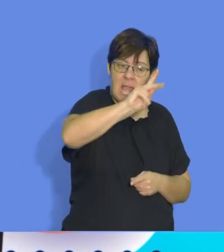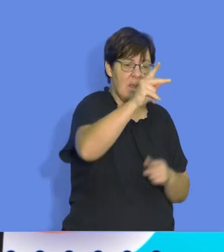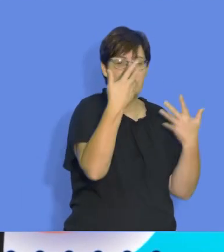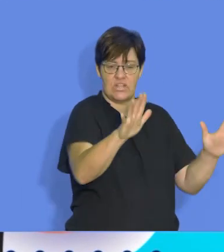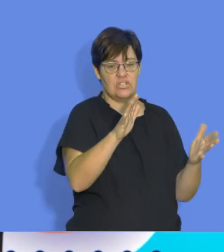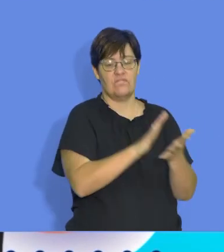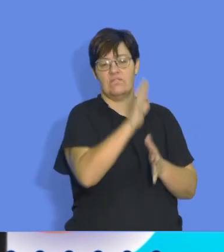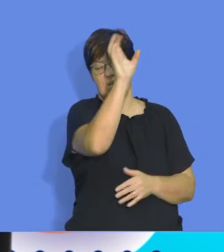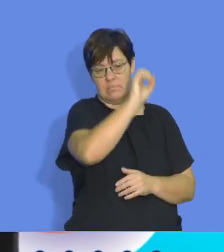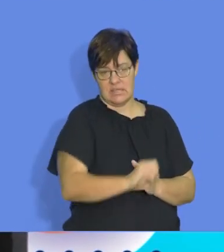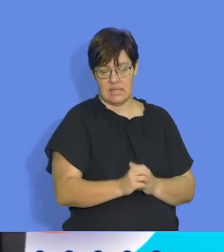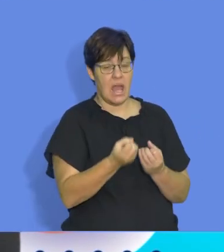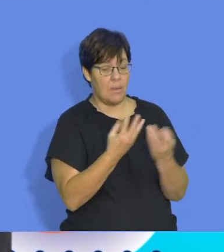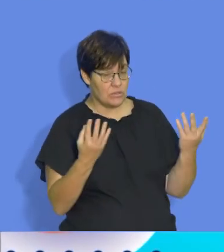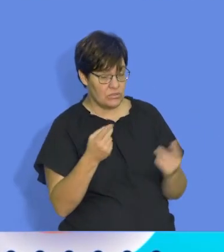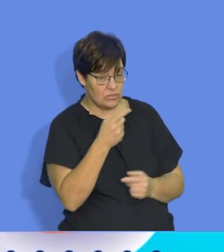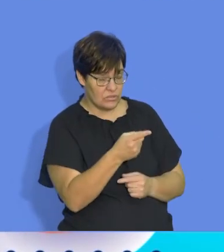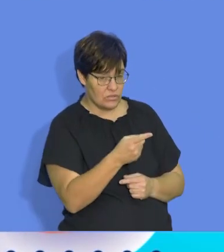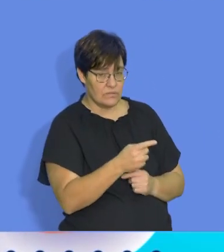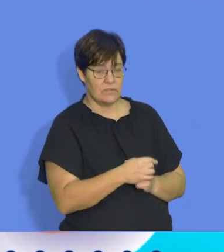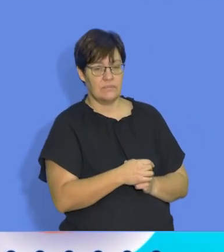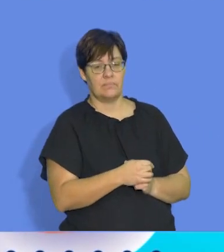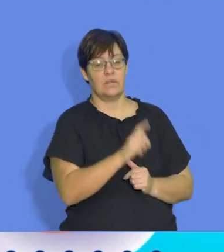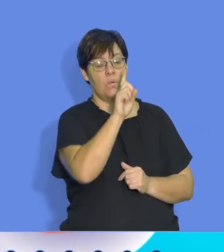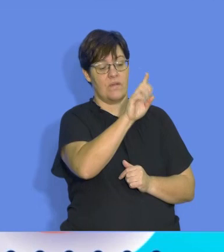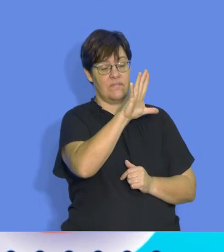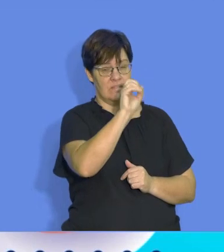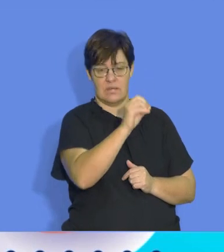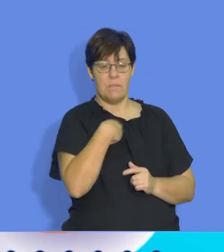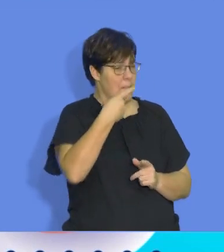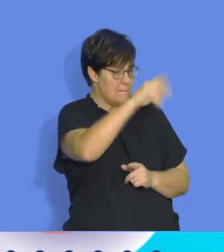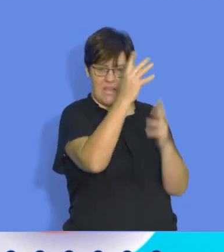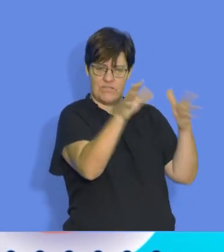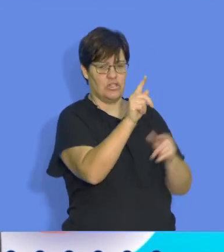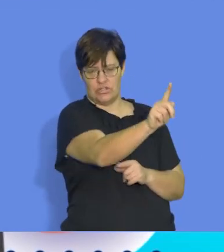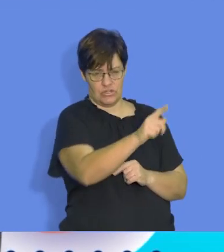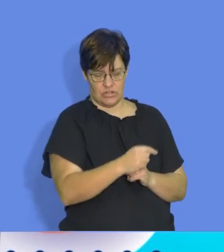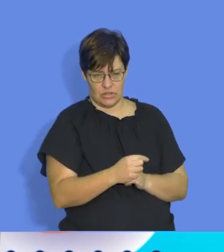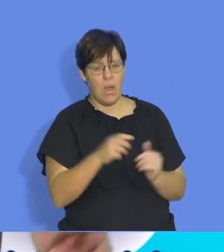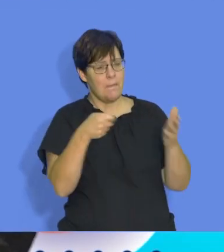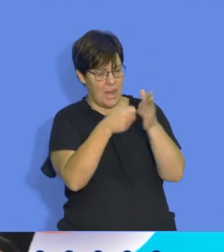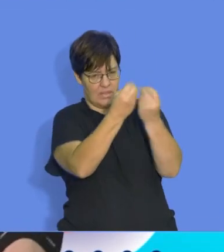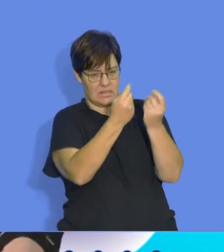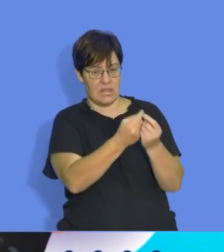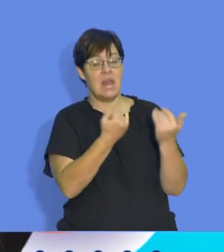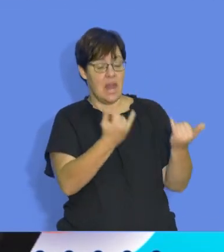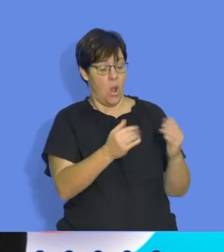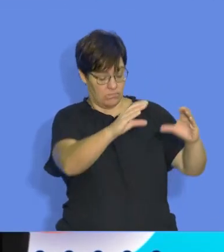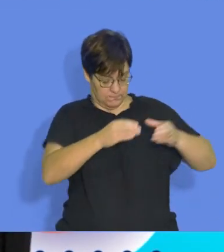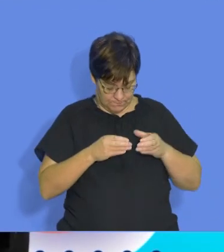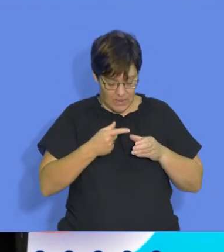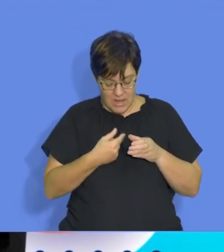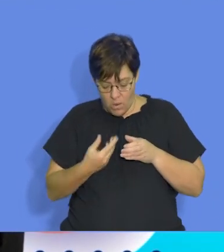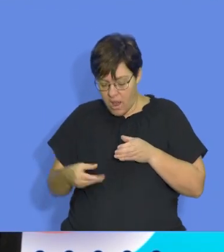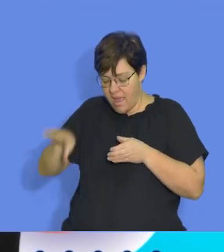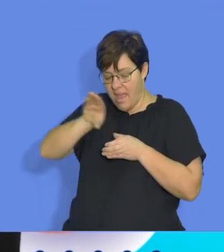15%, which was the amount of 150, right? You marked up those goods by 200%. It means you